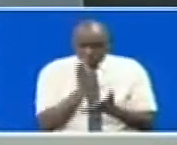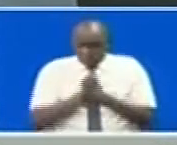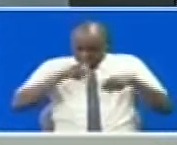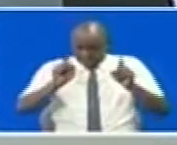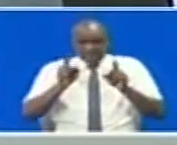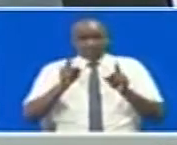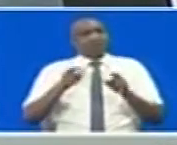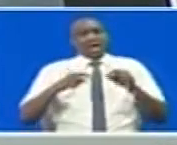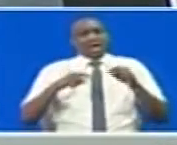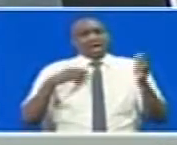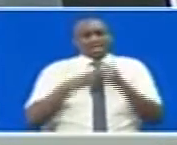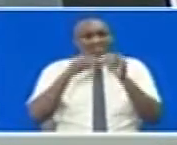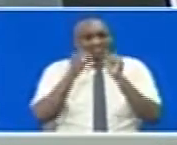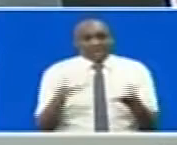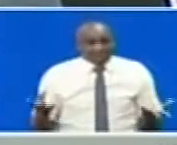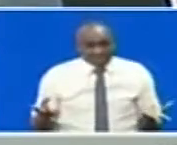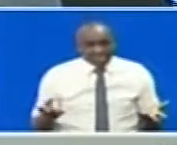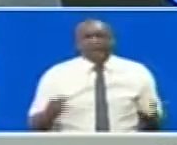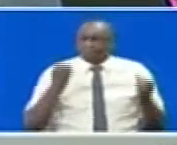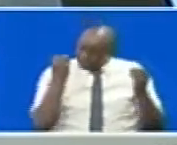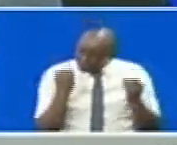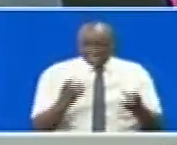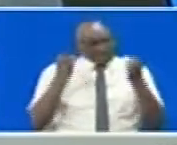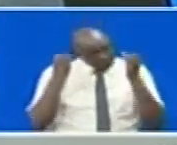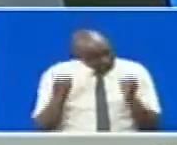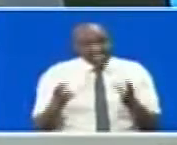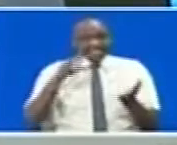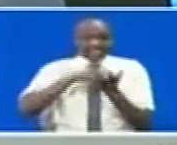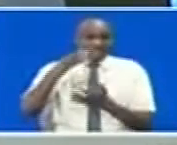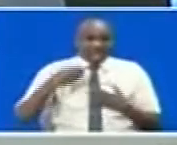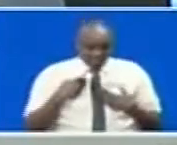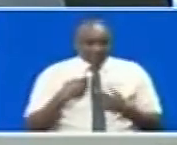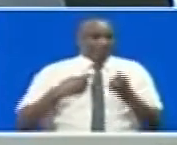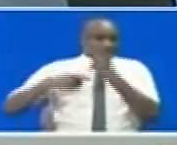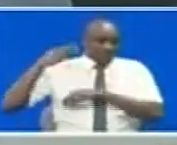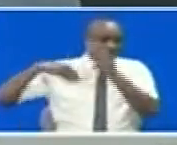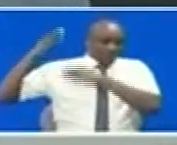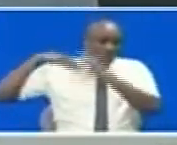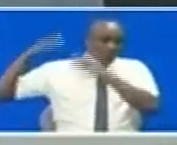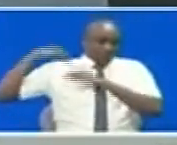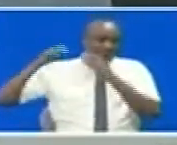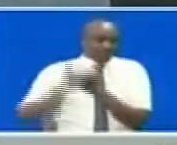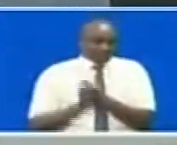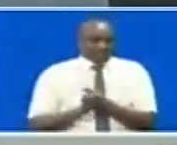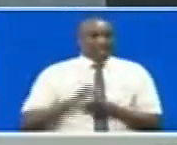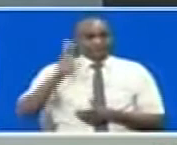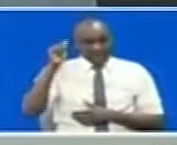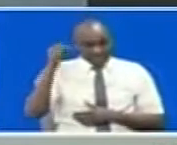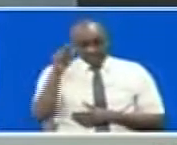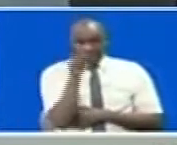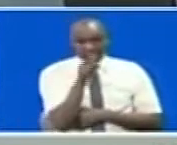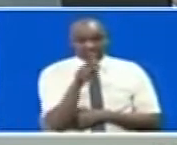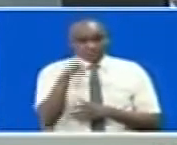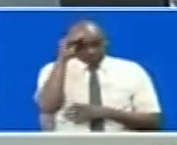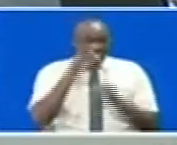an offense. If you think this is the only one, there have been many other high-profile cases. So let's remind you of some of those. Babu Owino, a